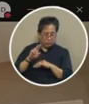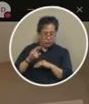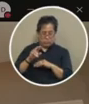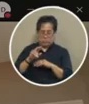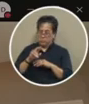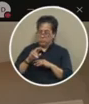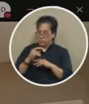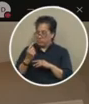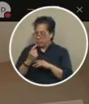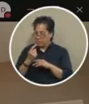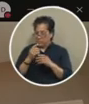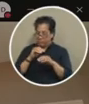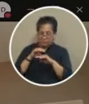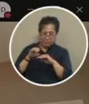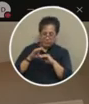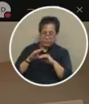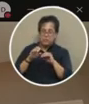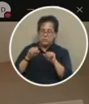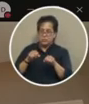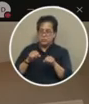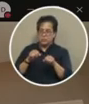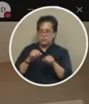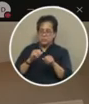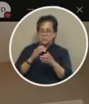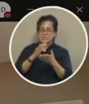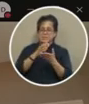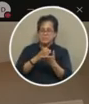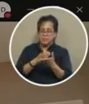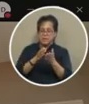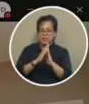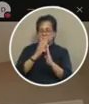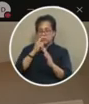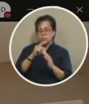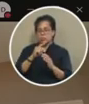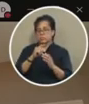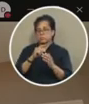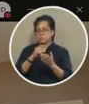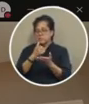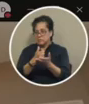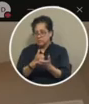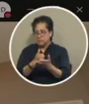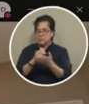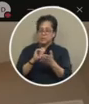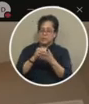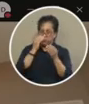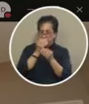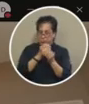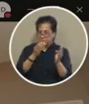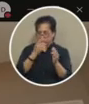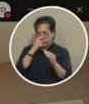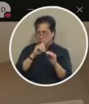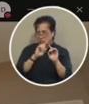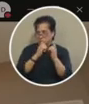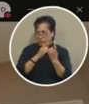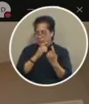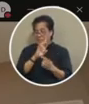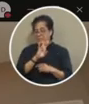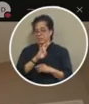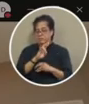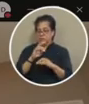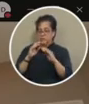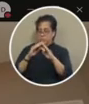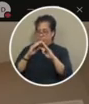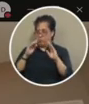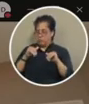was affected, you can stop your payments and ask for relief. So just that information for Representative Rivera. I know that mortgage